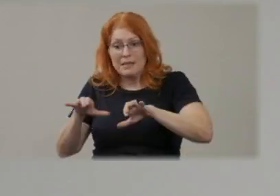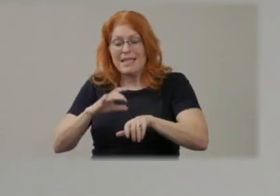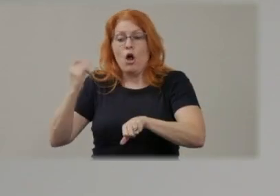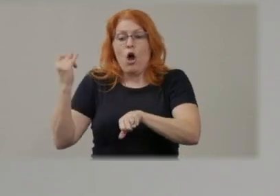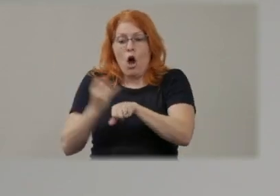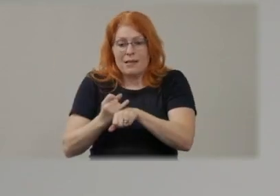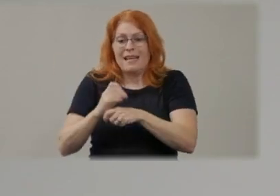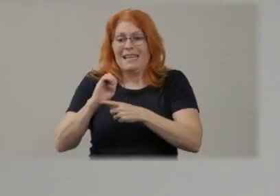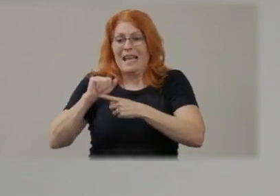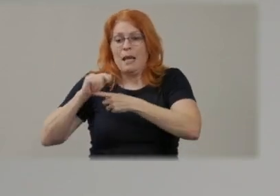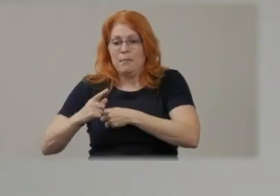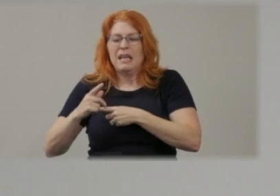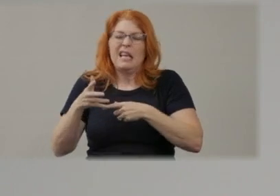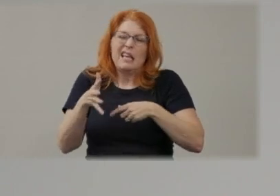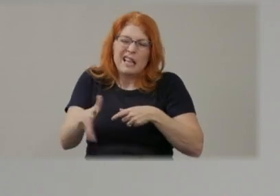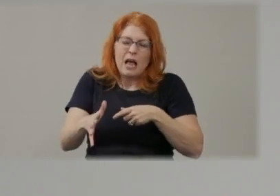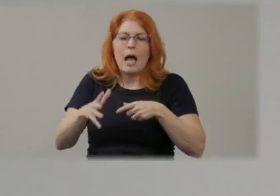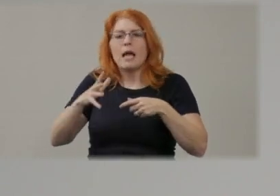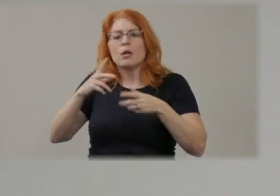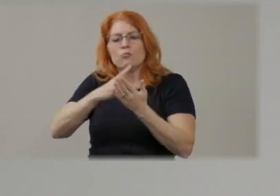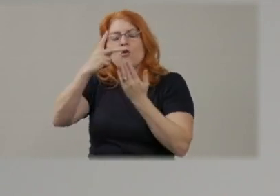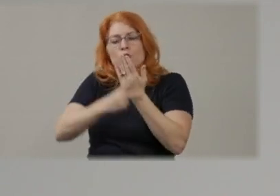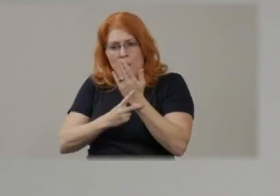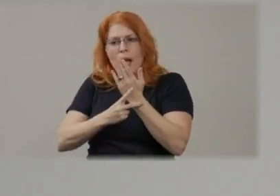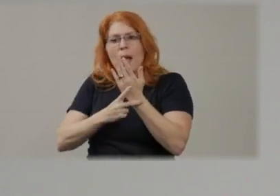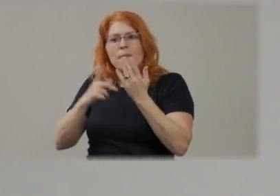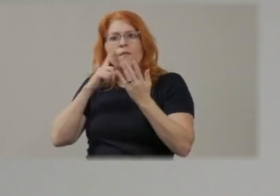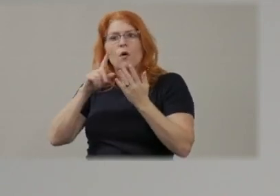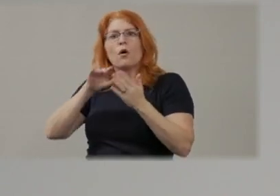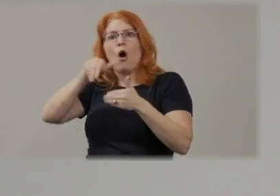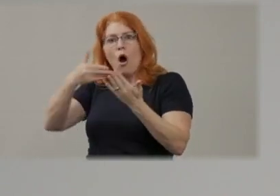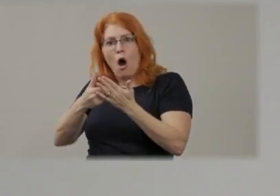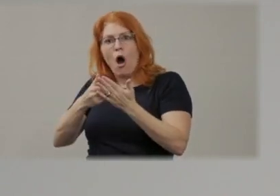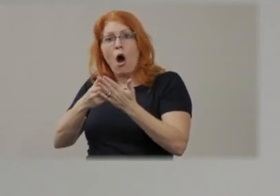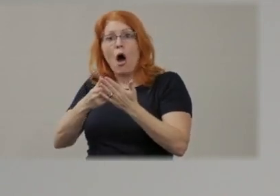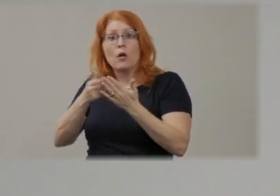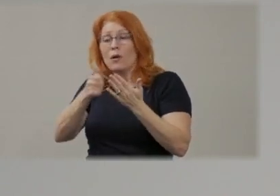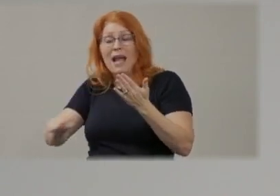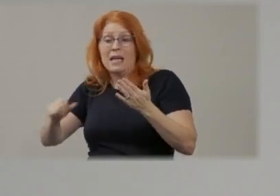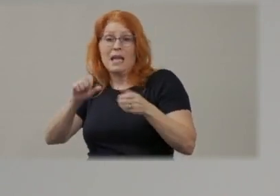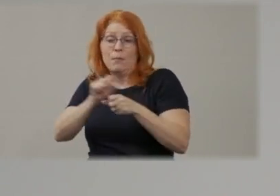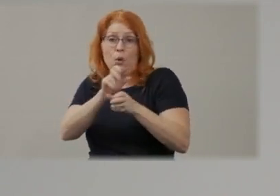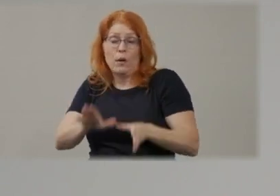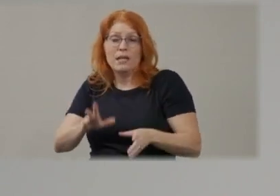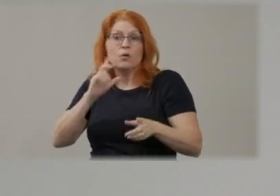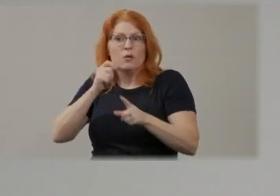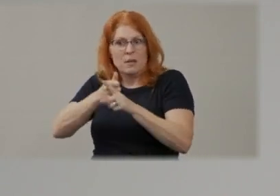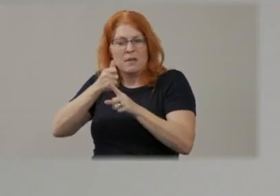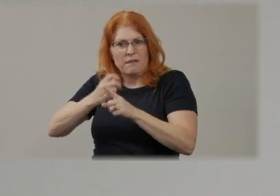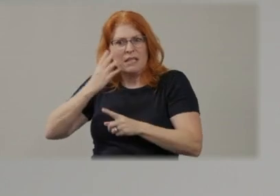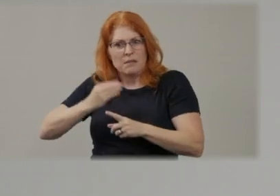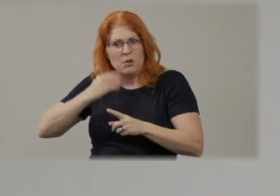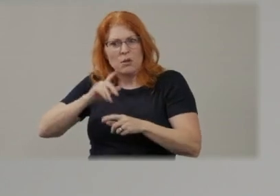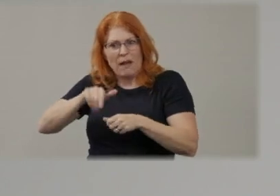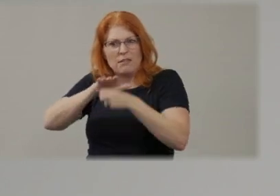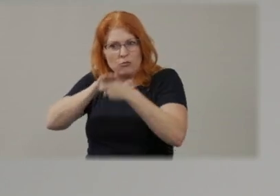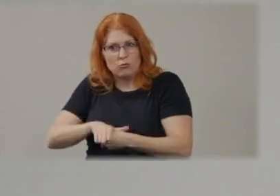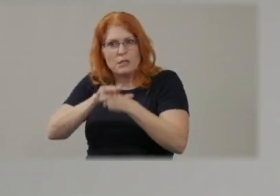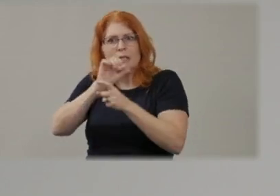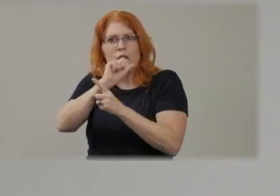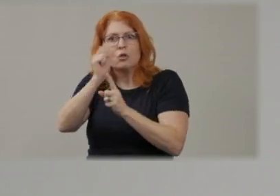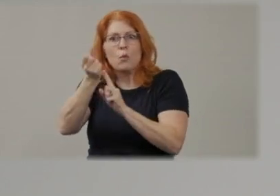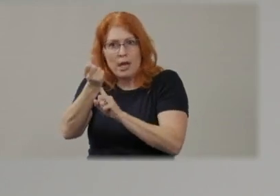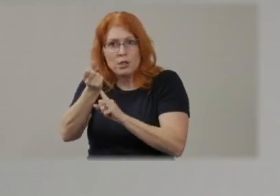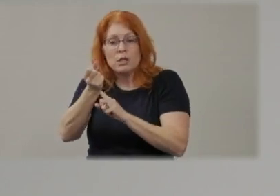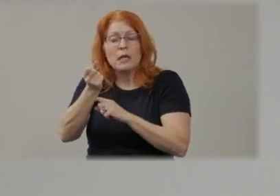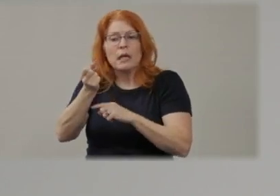on-site EAP light type of program for any and all of our employees who were going through those kinds of distressing